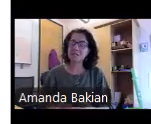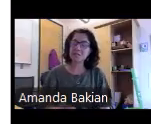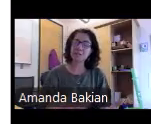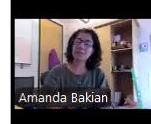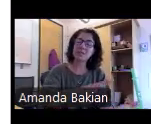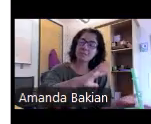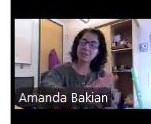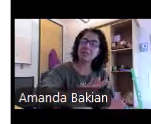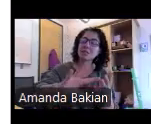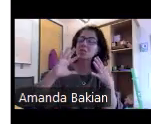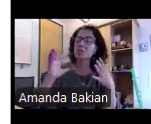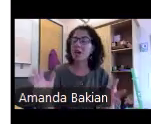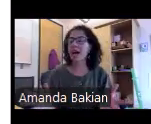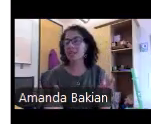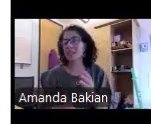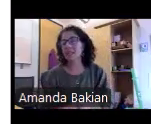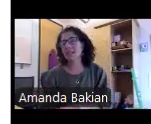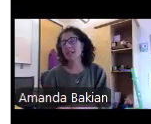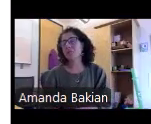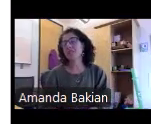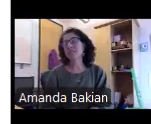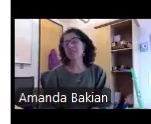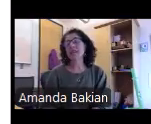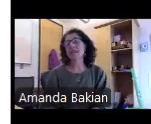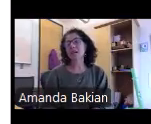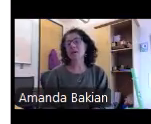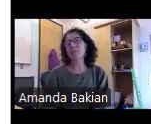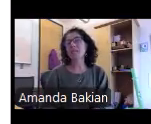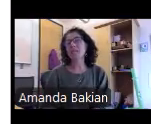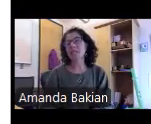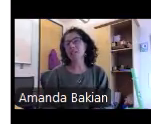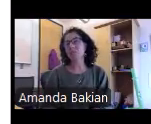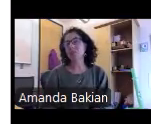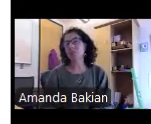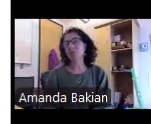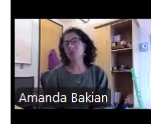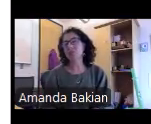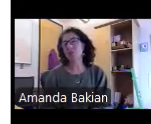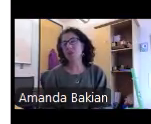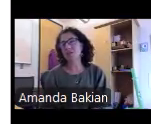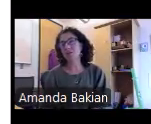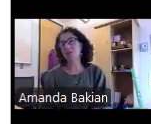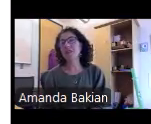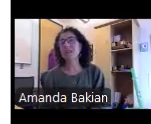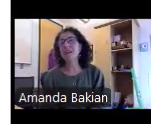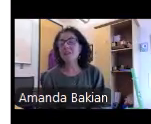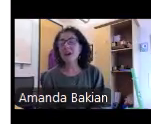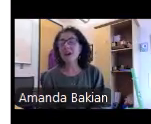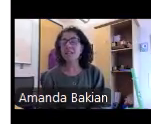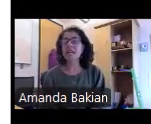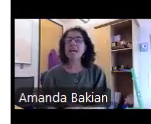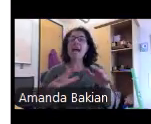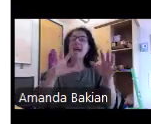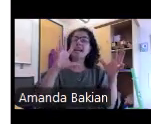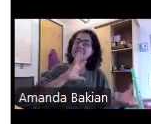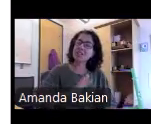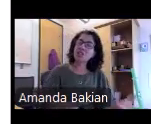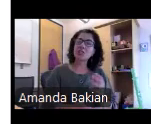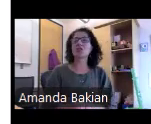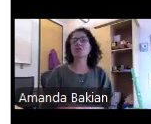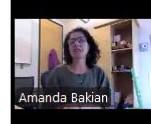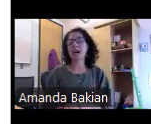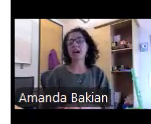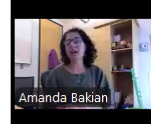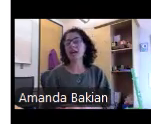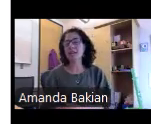or developmental disability. So we track what is the median age at which a child is first identified, and has